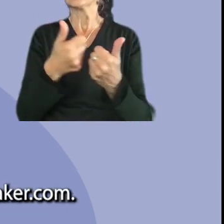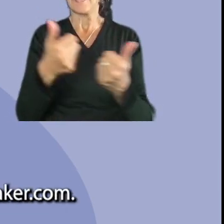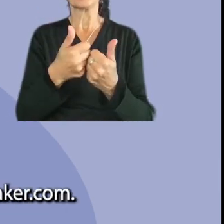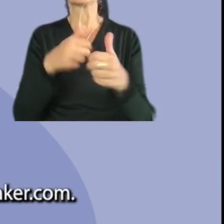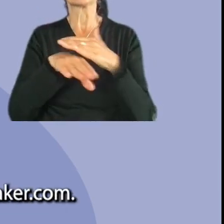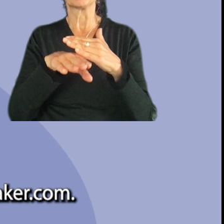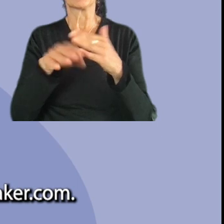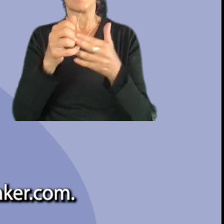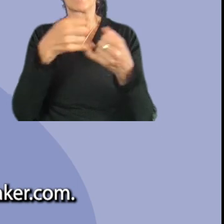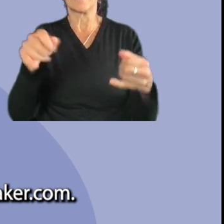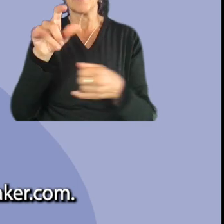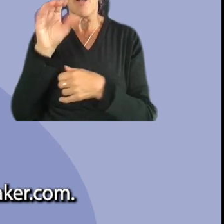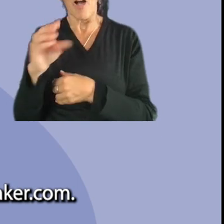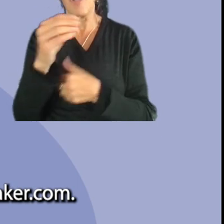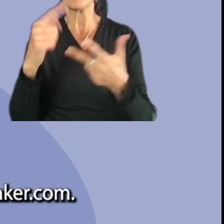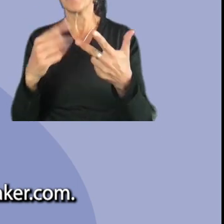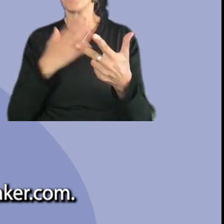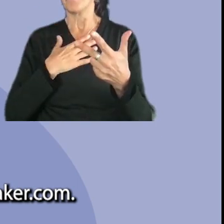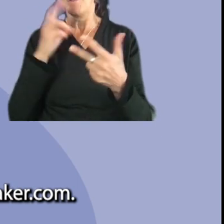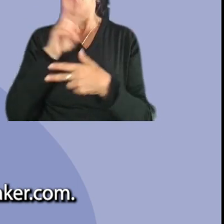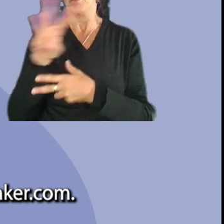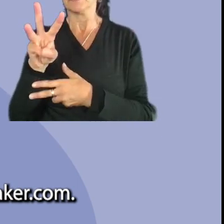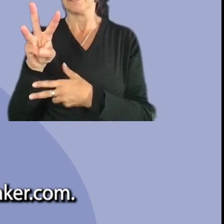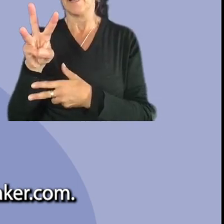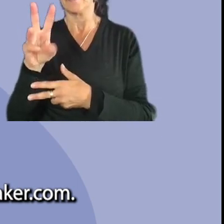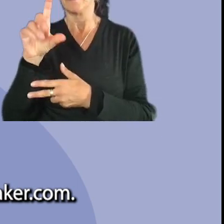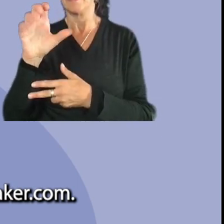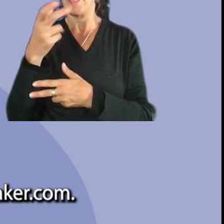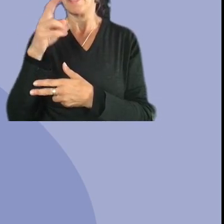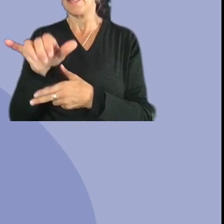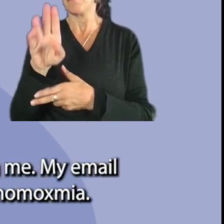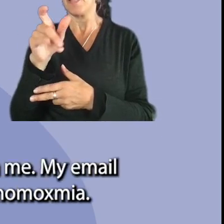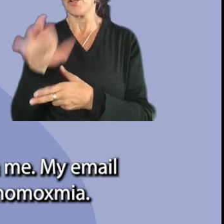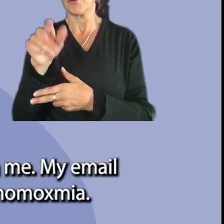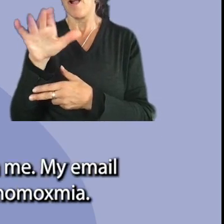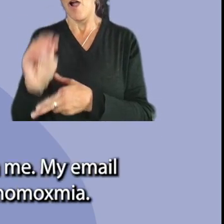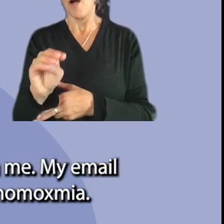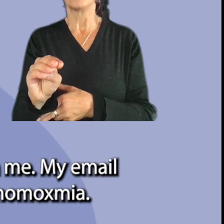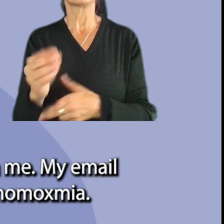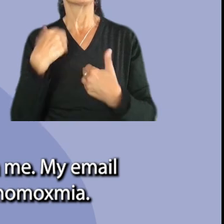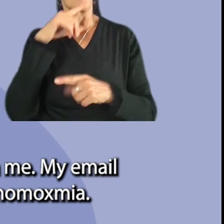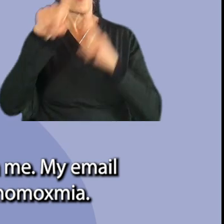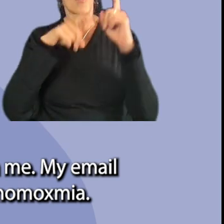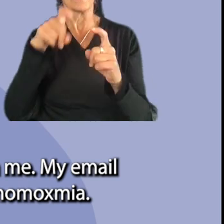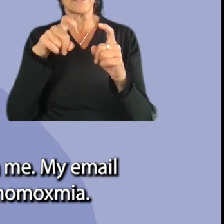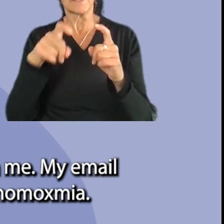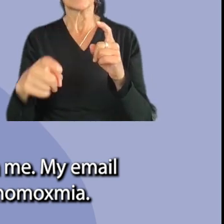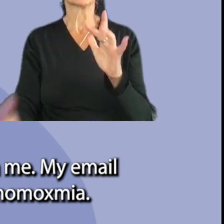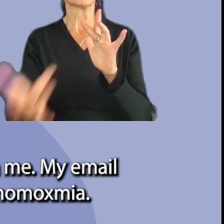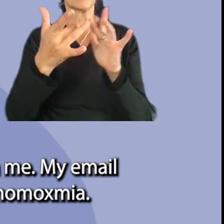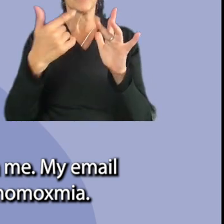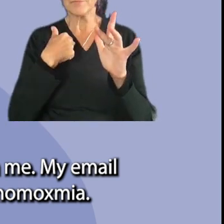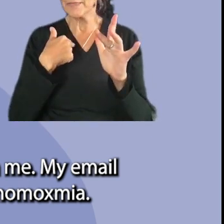com and my website which goes into more deaf leahy bayer.com if you have questions feel free to connect with me